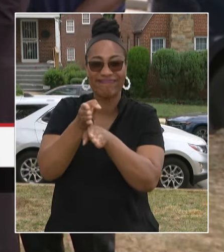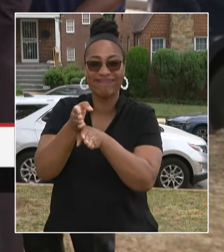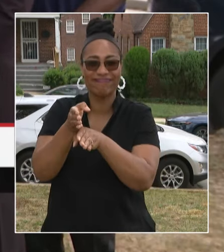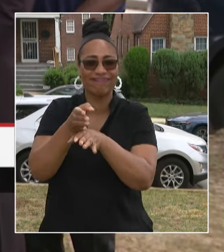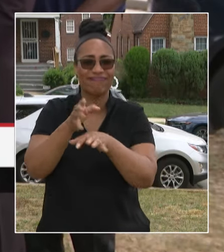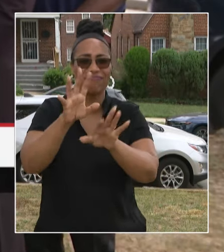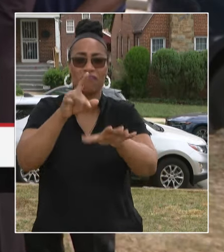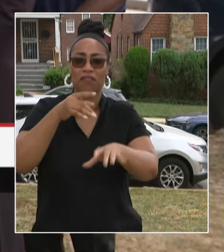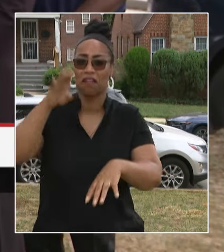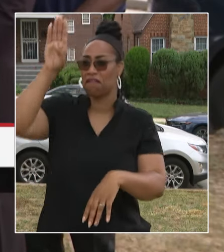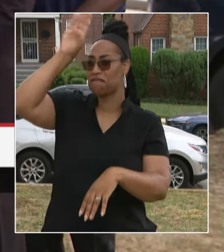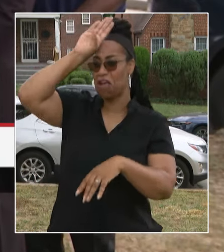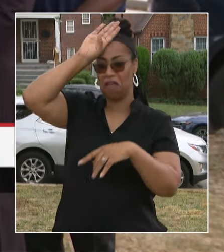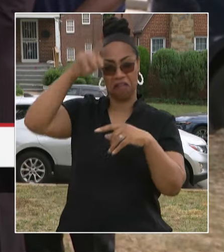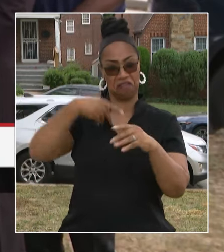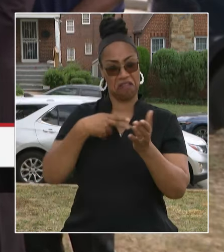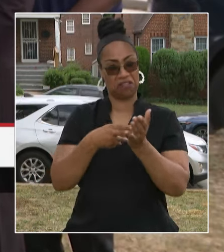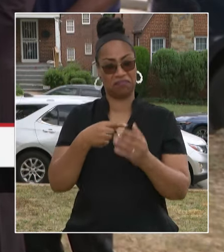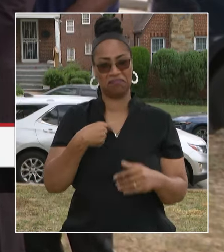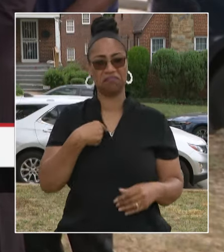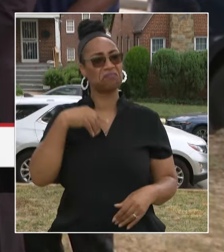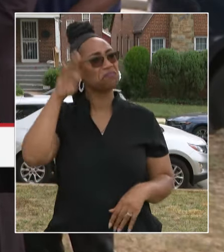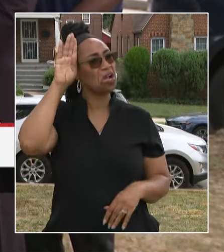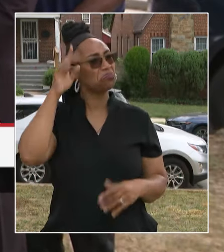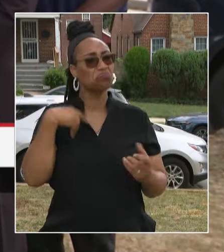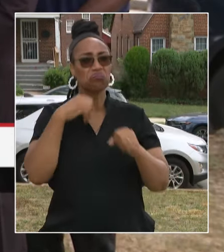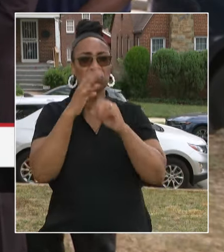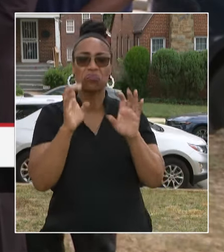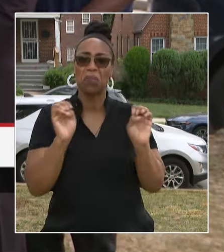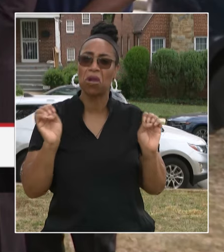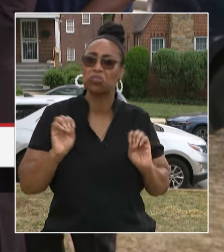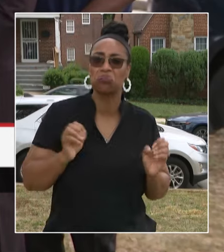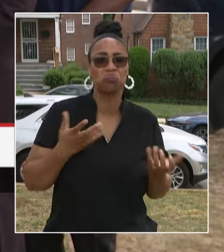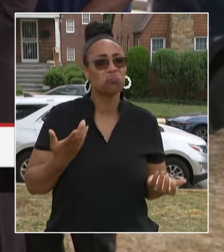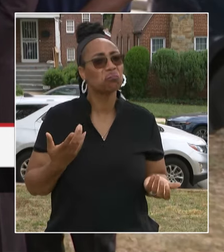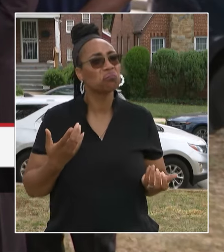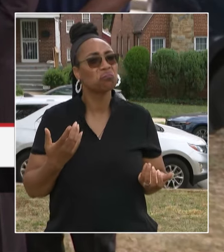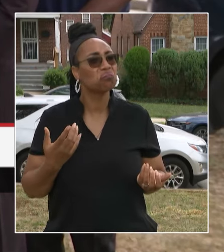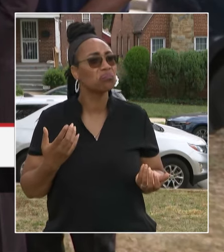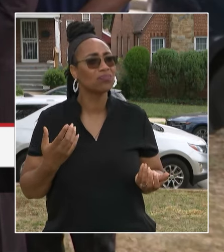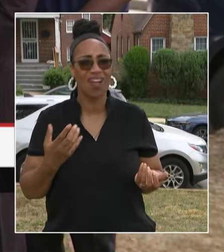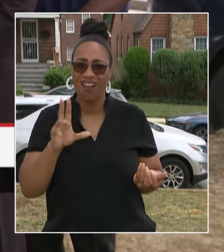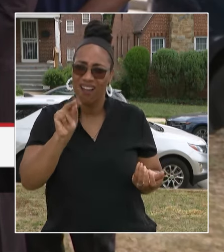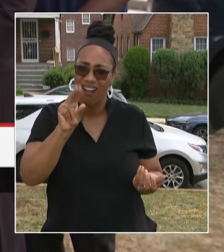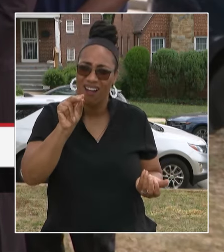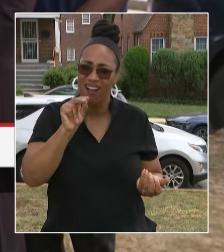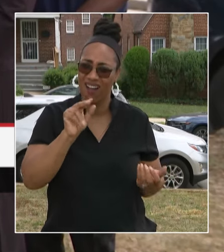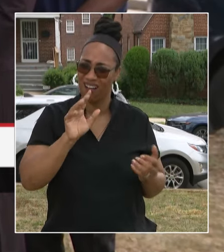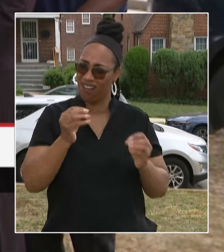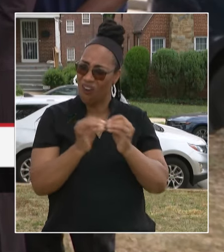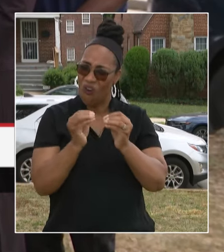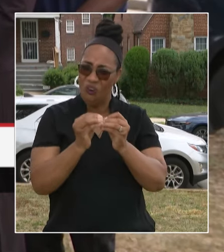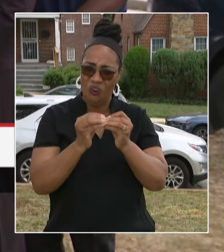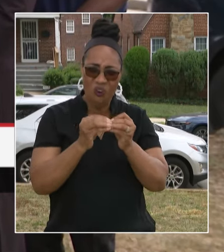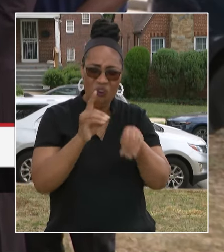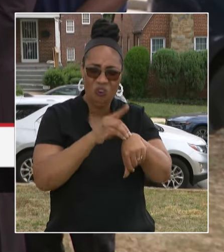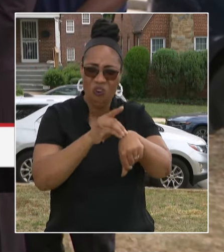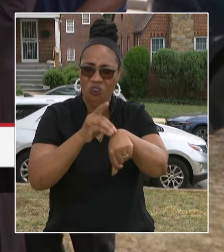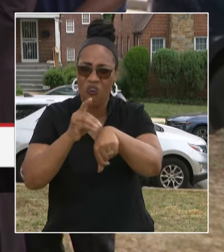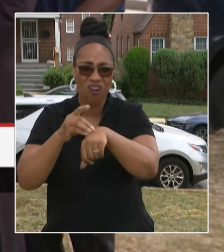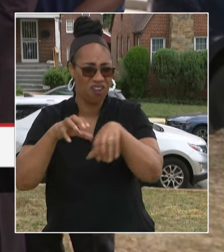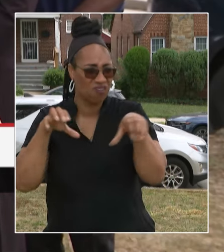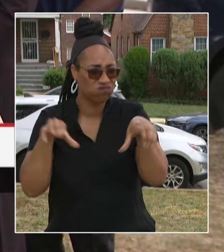emergency service. You were touching base with everything, because what he did with us as the Progressive Firefighter Association, he got us engaged into the schools in the